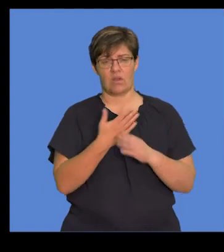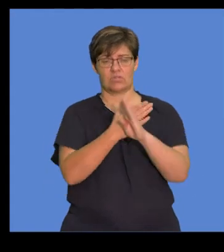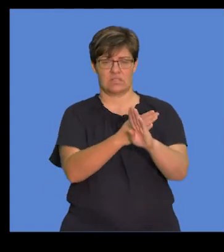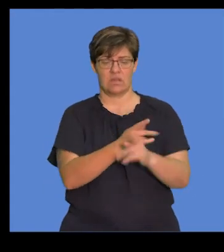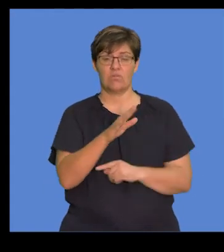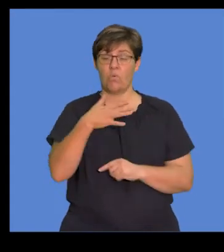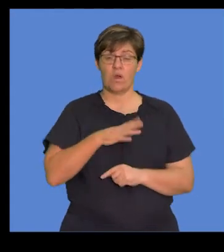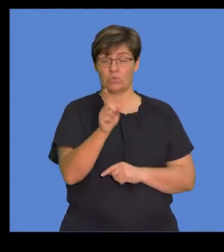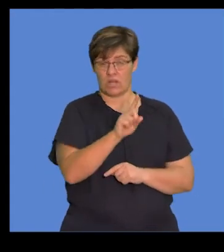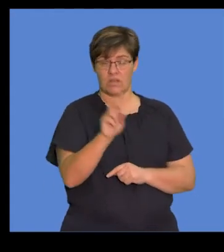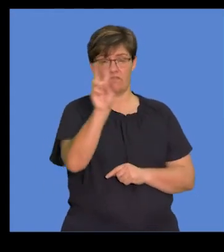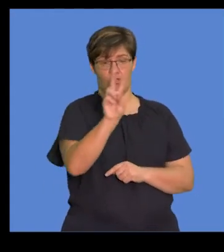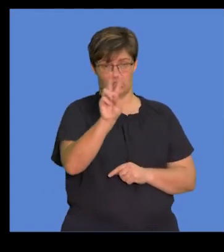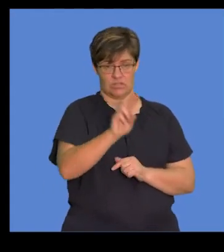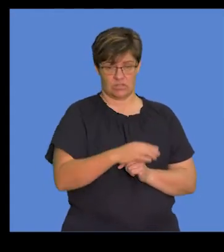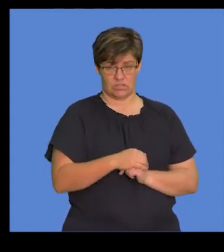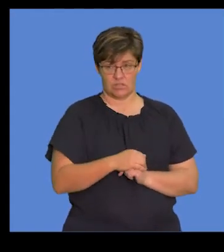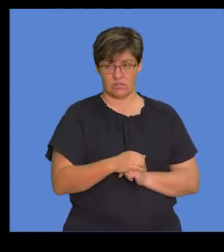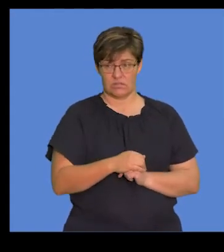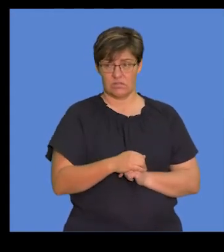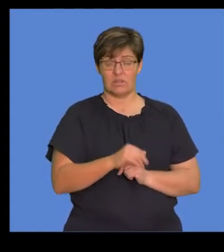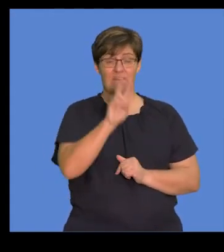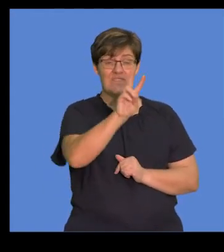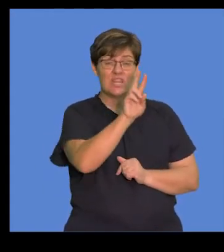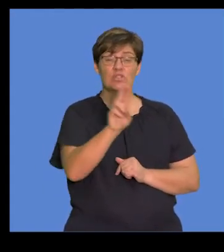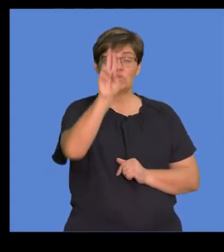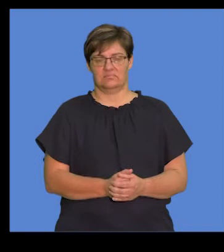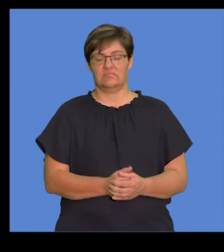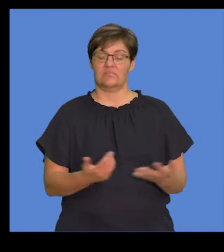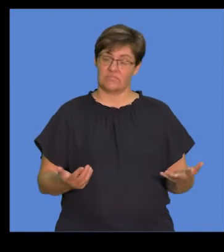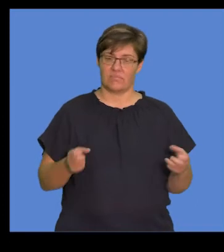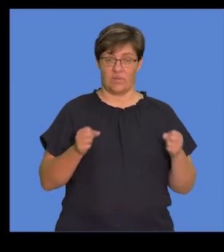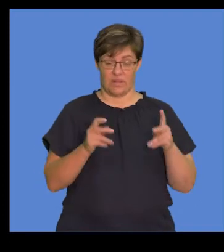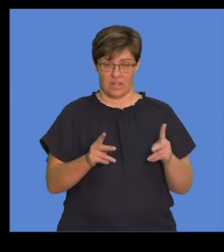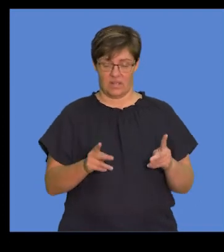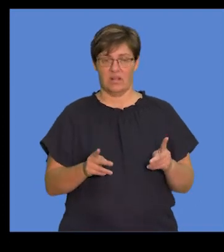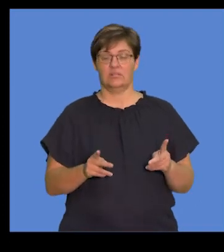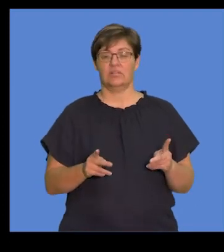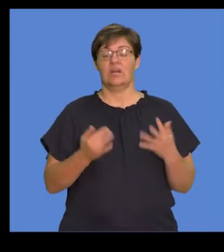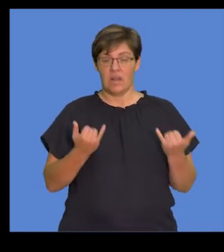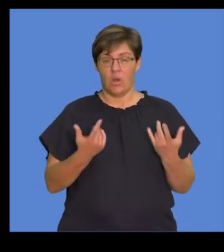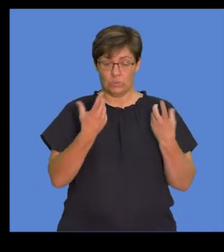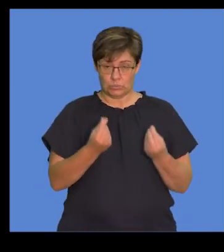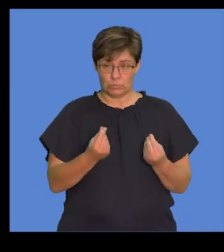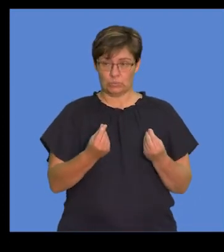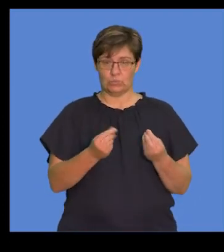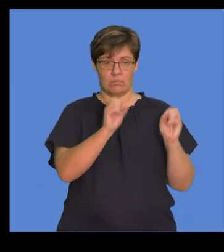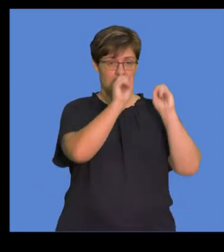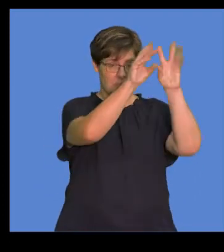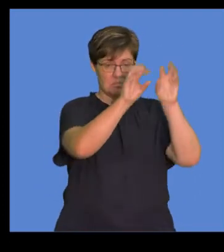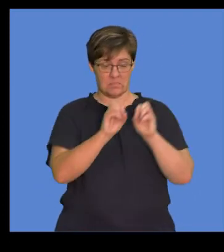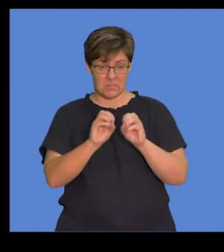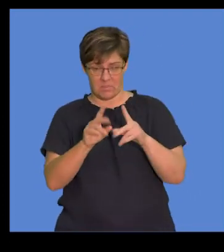the resistance. So we're looking for voltage. Okay, remember that is V squared. Okay, now we have done the